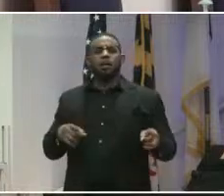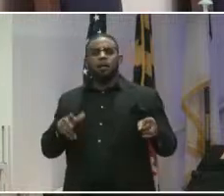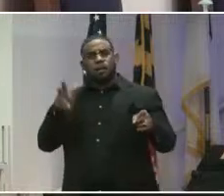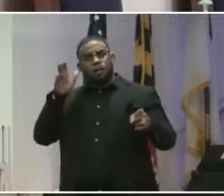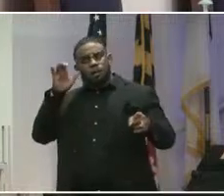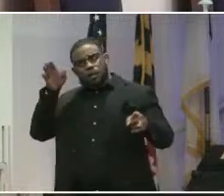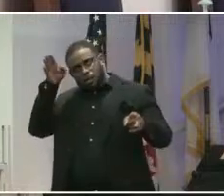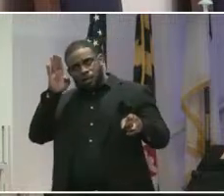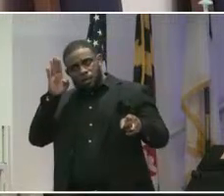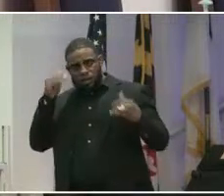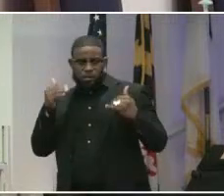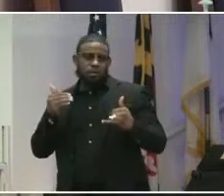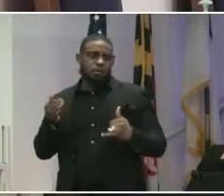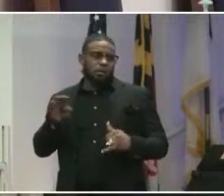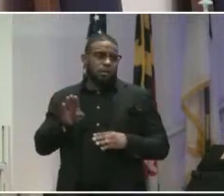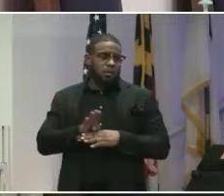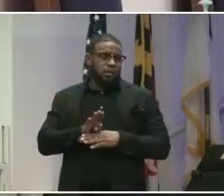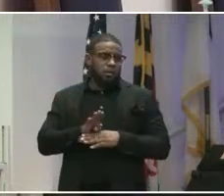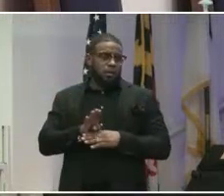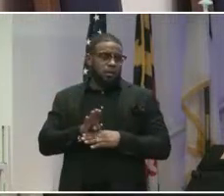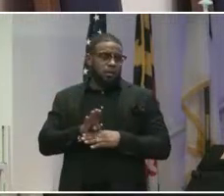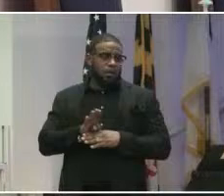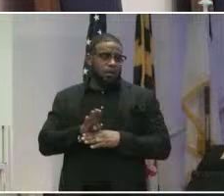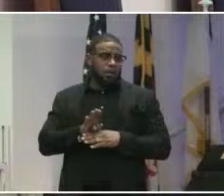business. God and go about our own business.